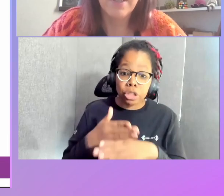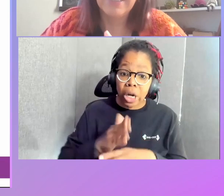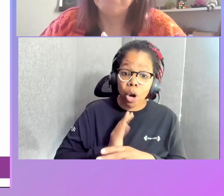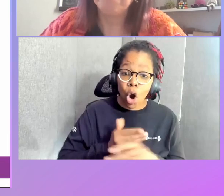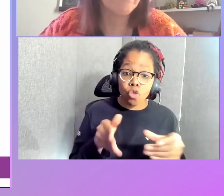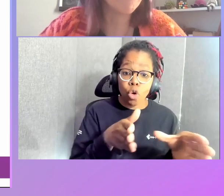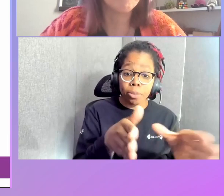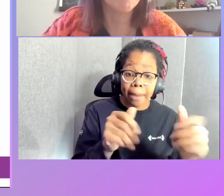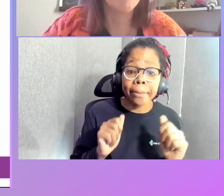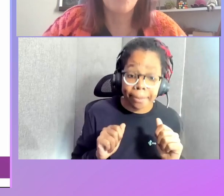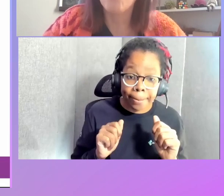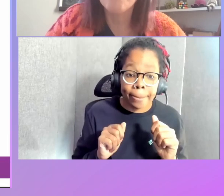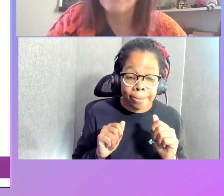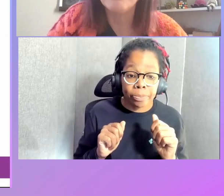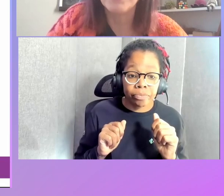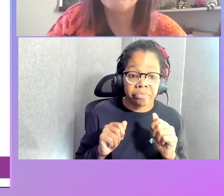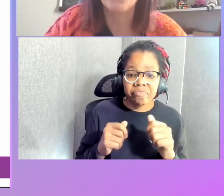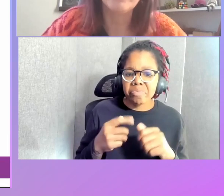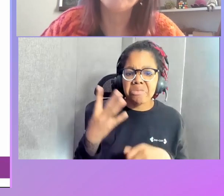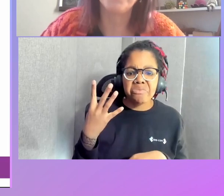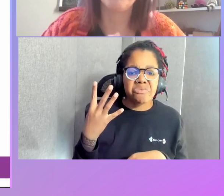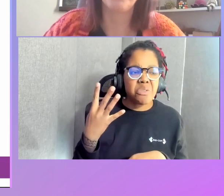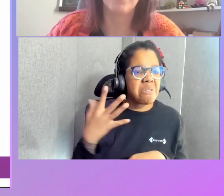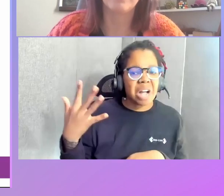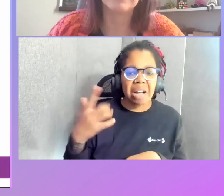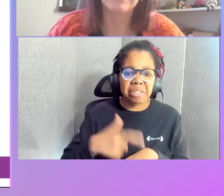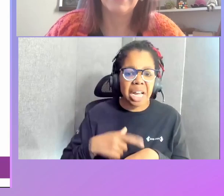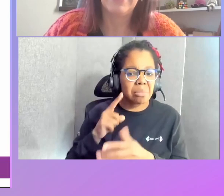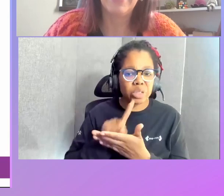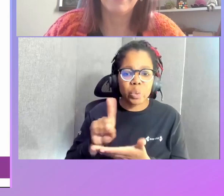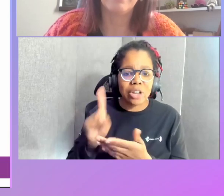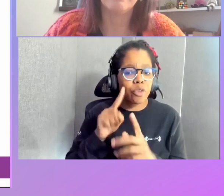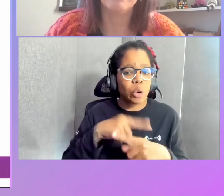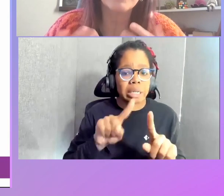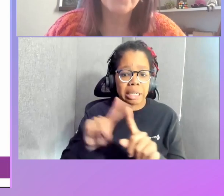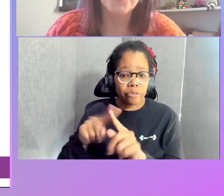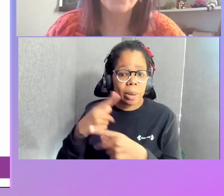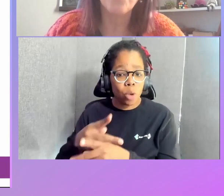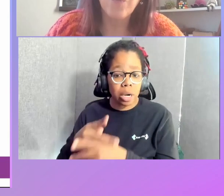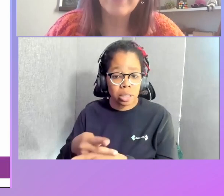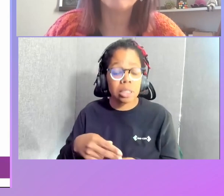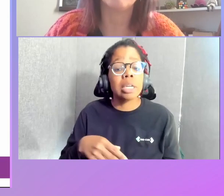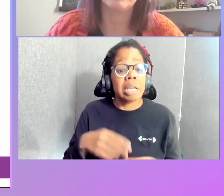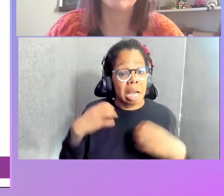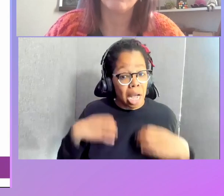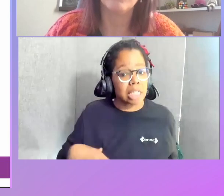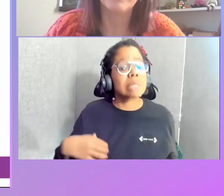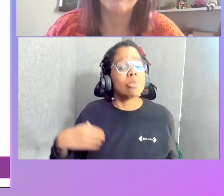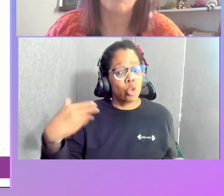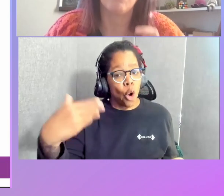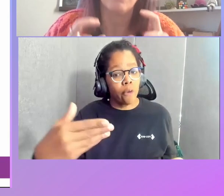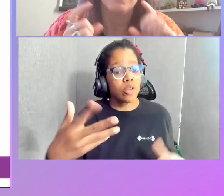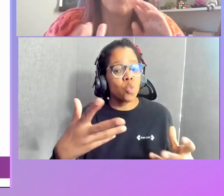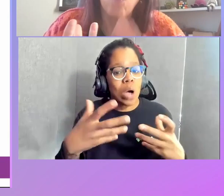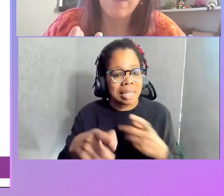roadmap 4 or 5 times a week for different products. And customers regularly are